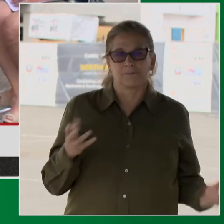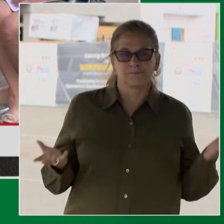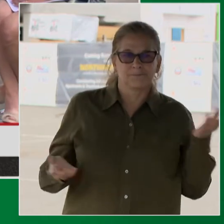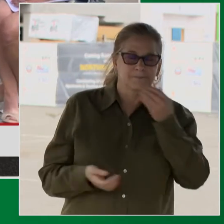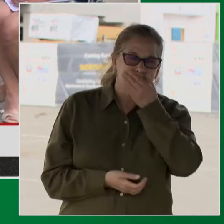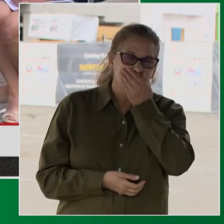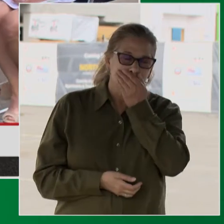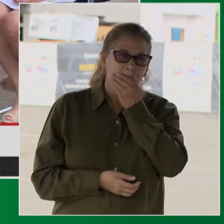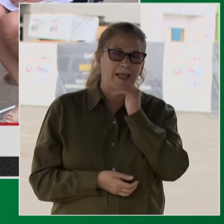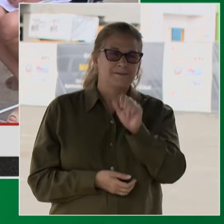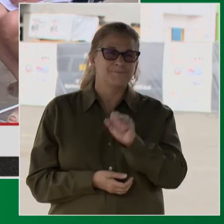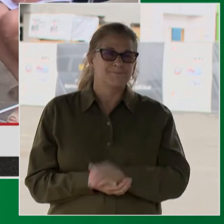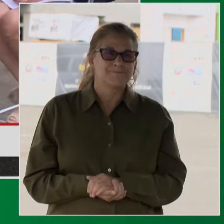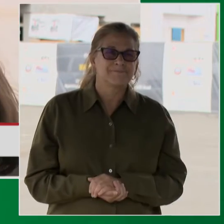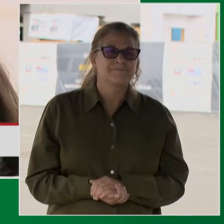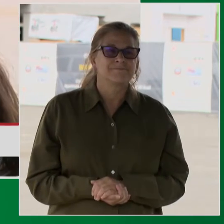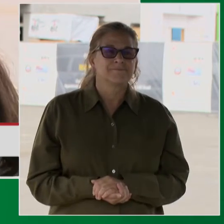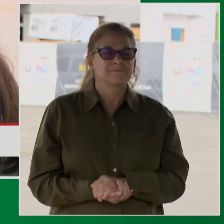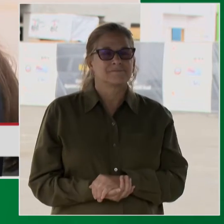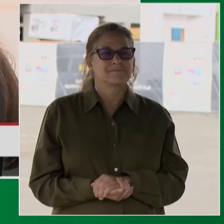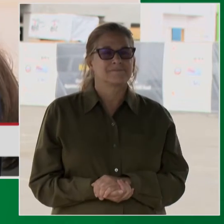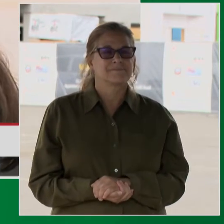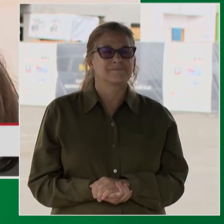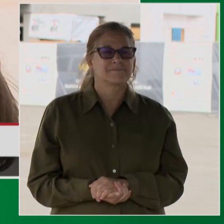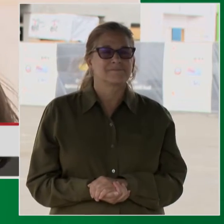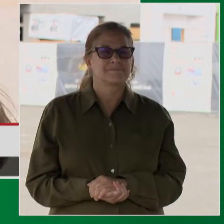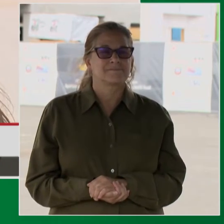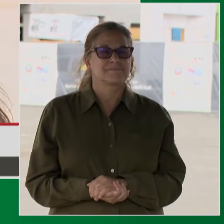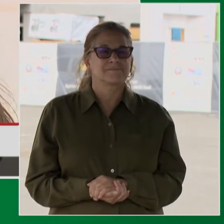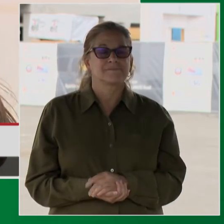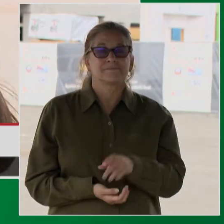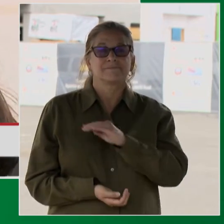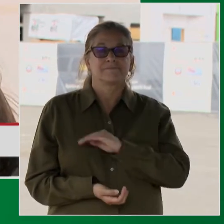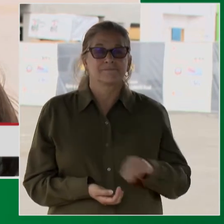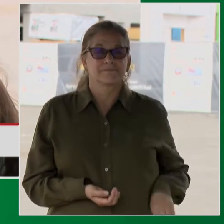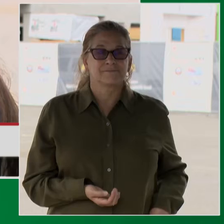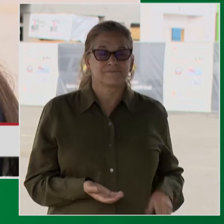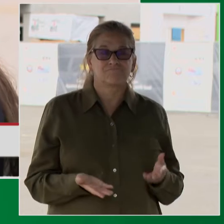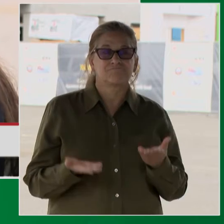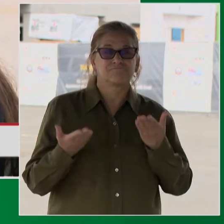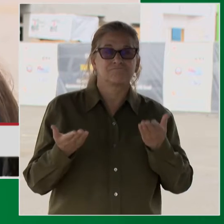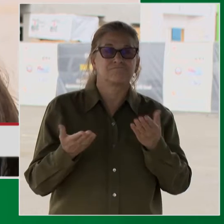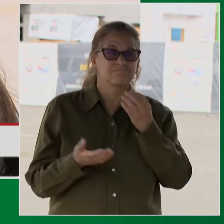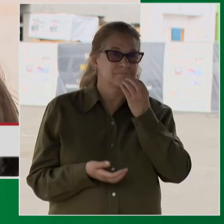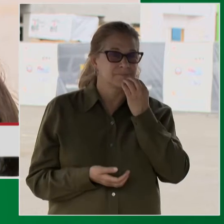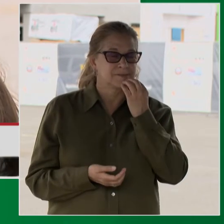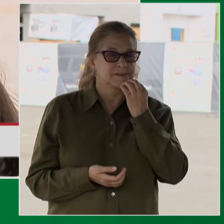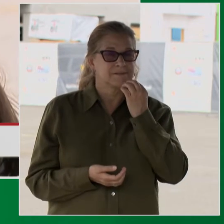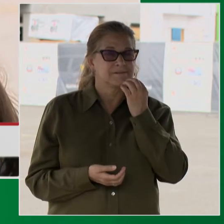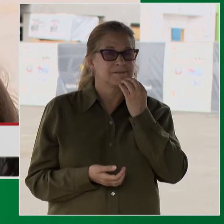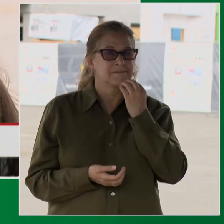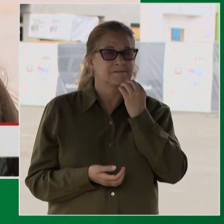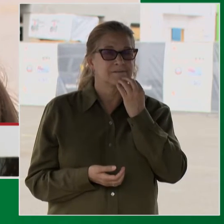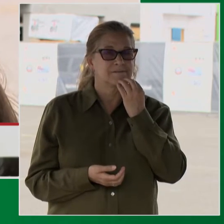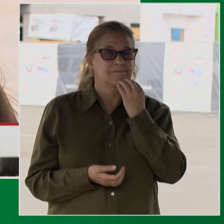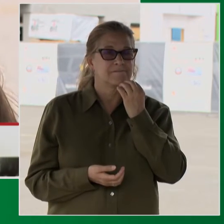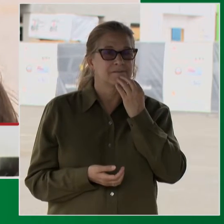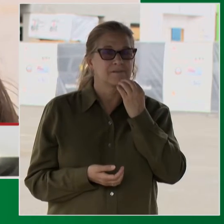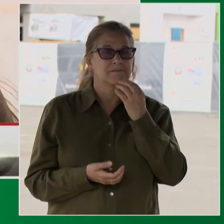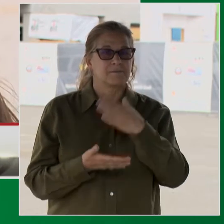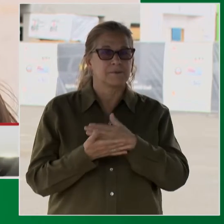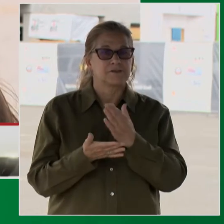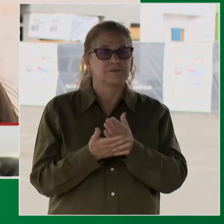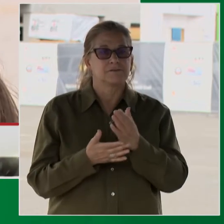So as you know, the mayor has proposed a budget, but there is also the Budget Support Act, which includes